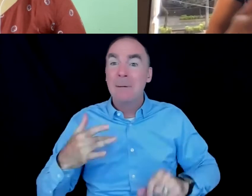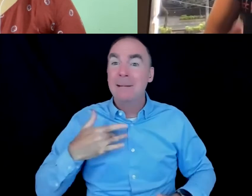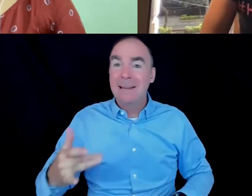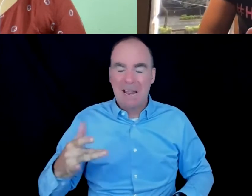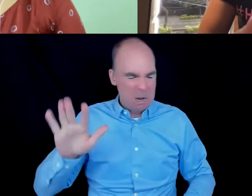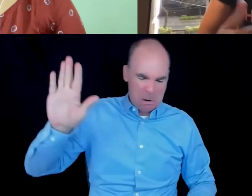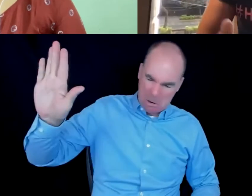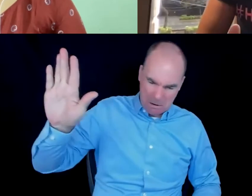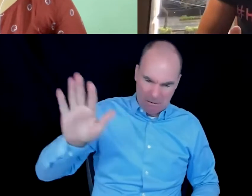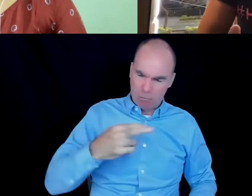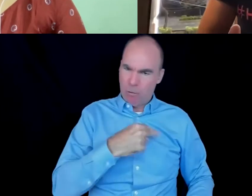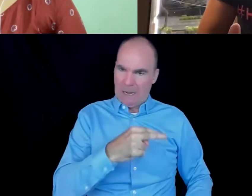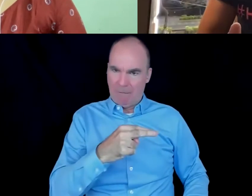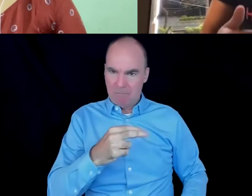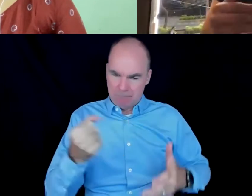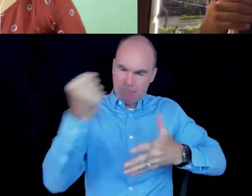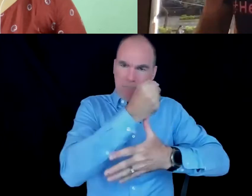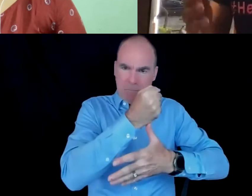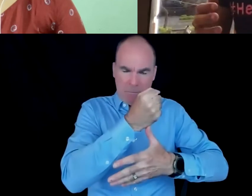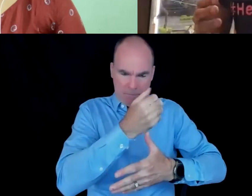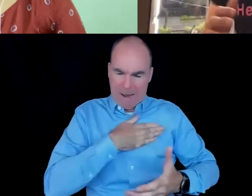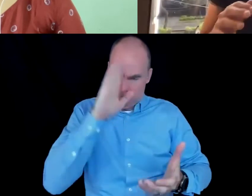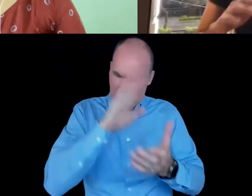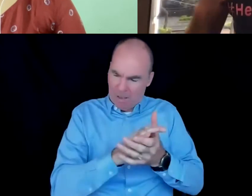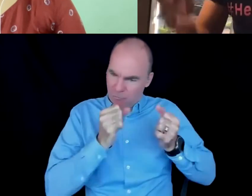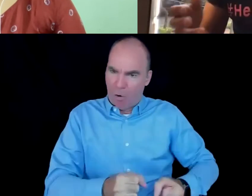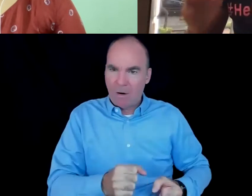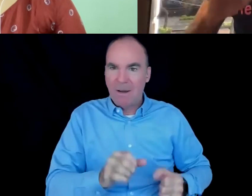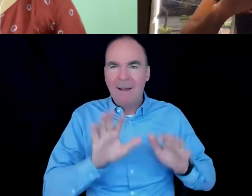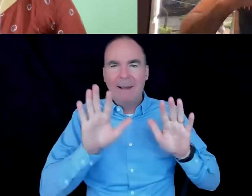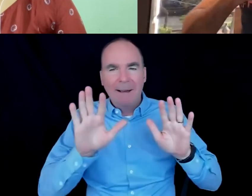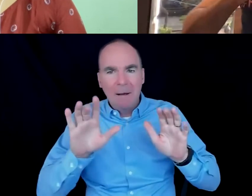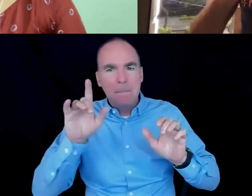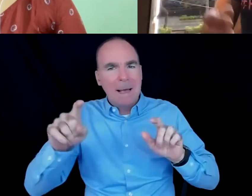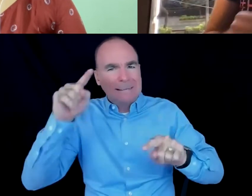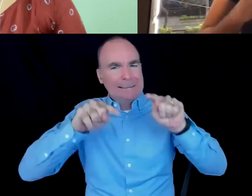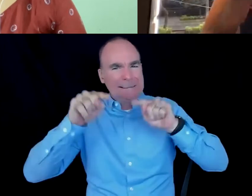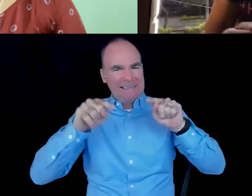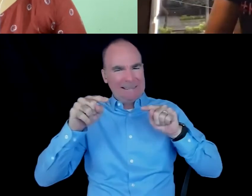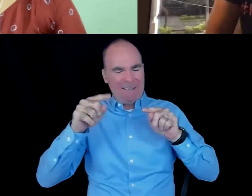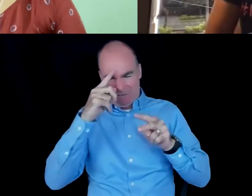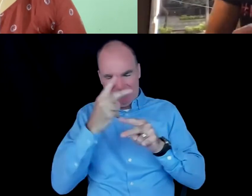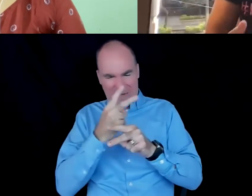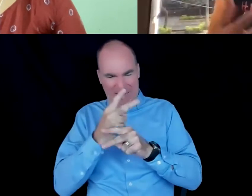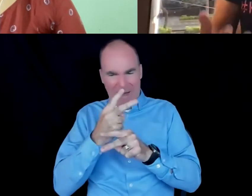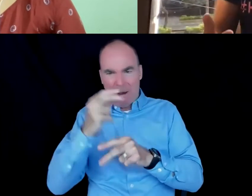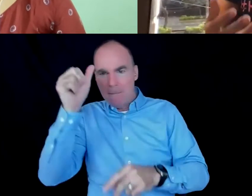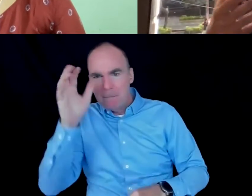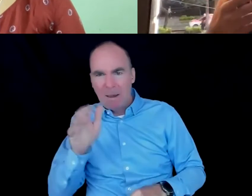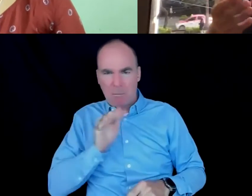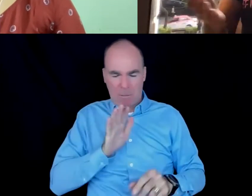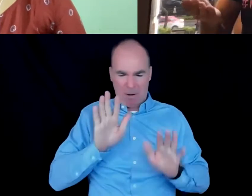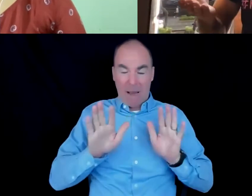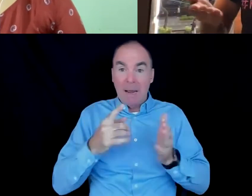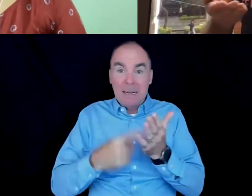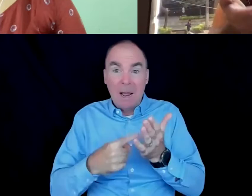by giving them like enough knowledge about gender and how it's really important, and it's not interfering with the religion at all.